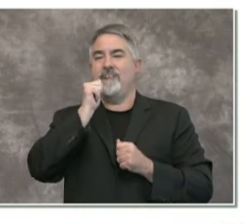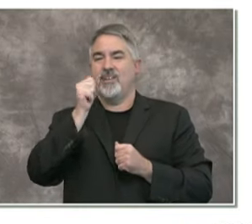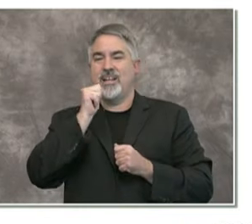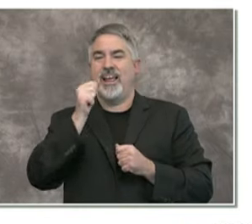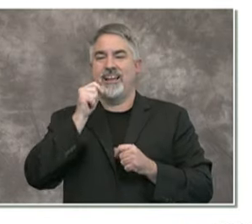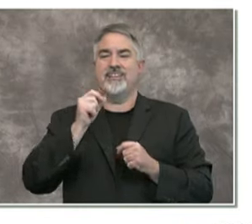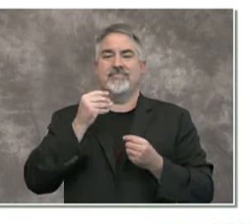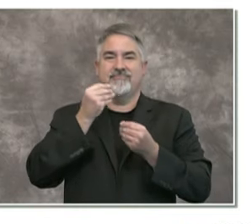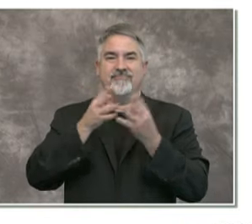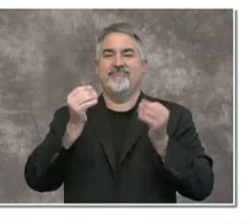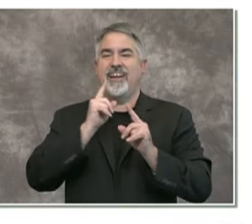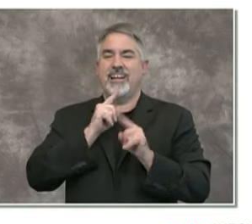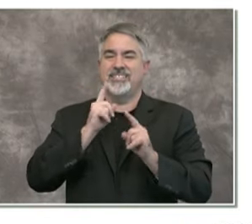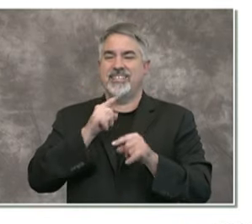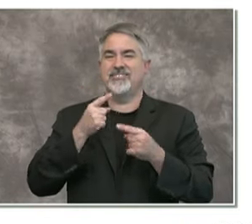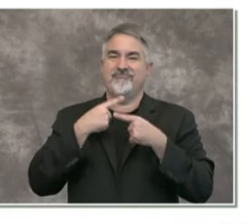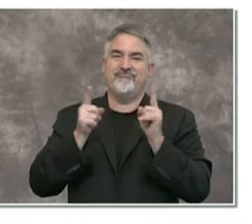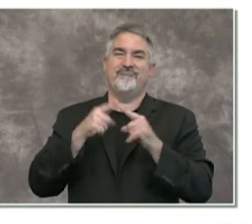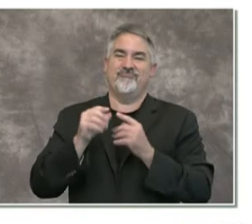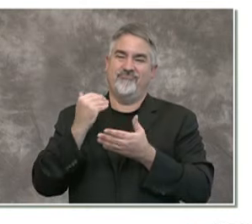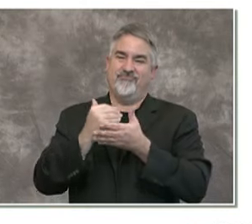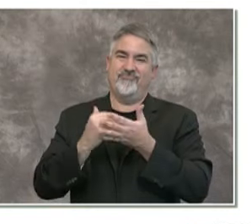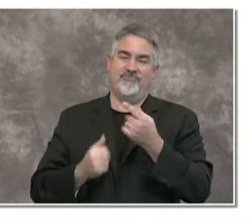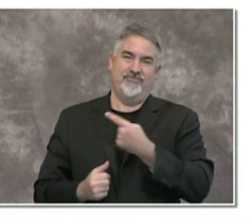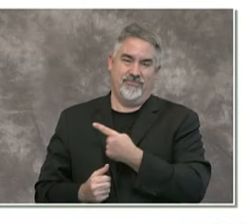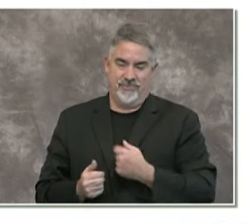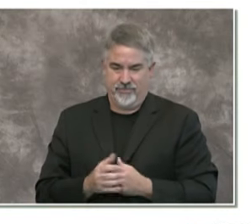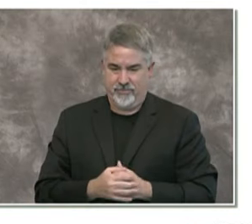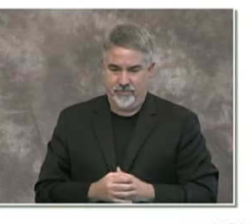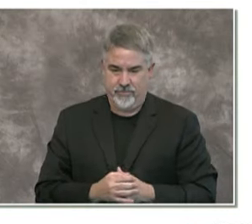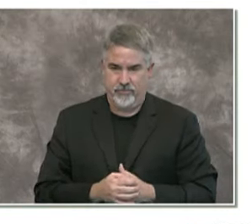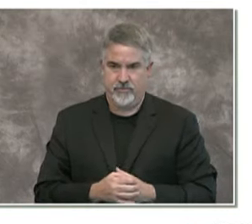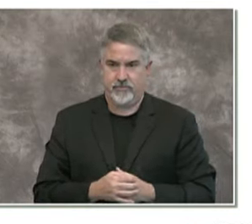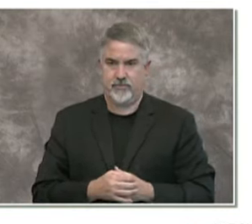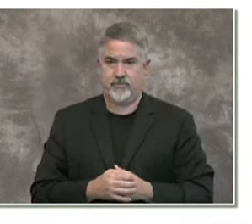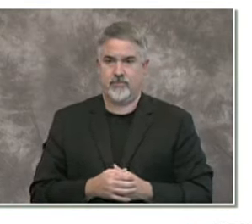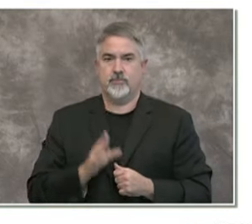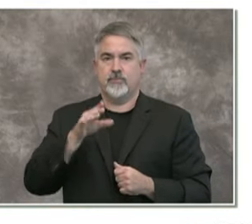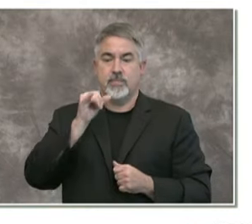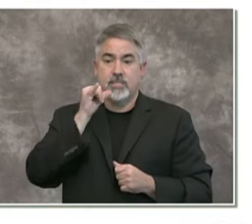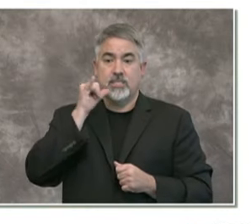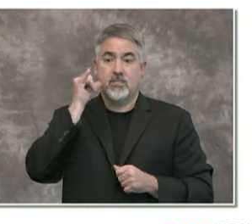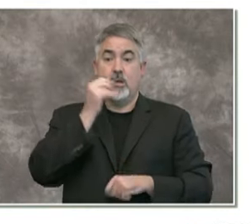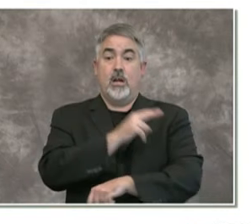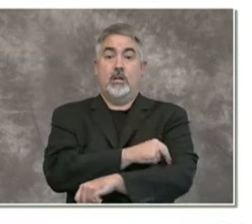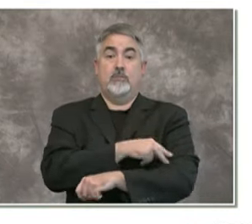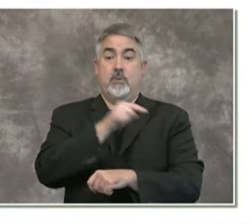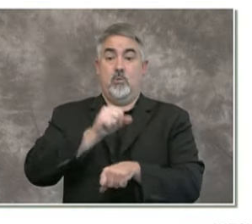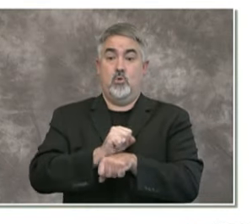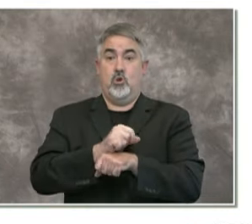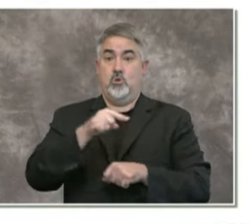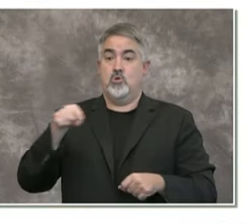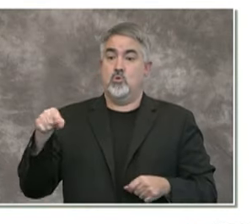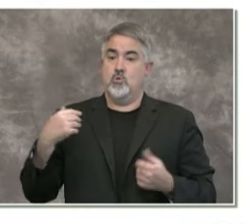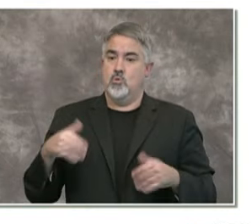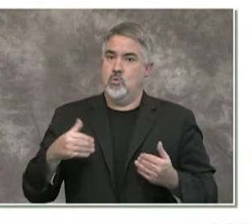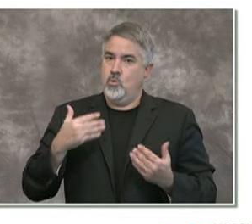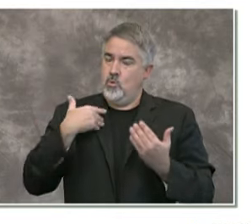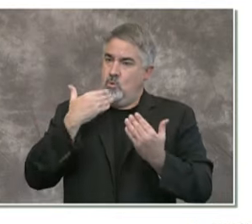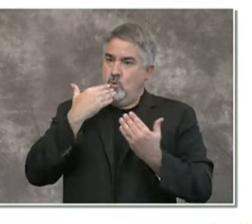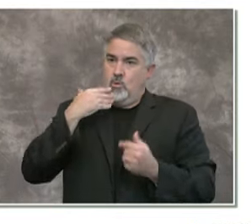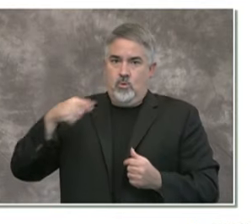completed. Yesterday, we thanked all of the hospital workers for their steadfast work fighting